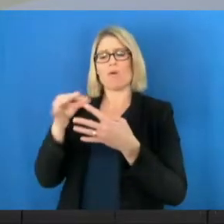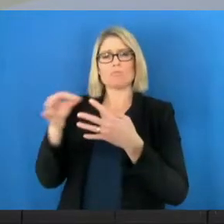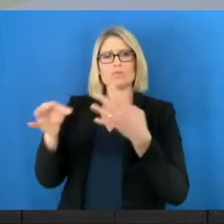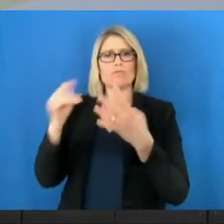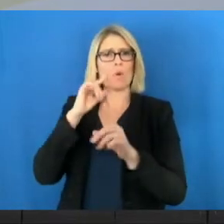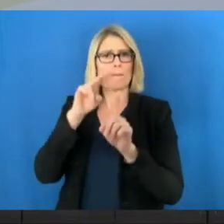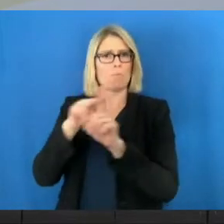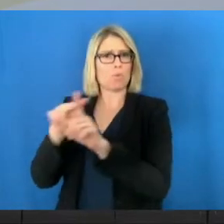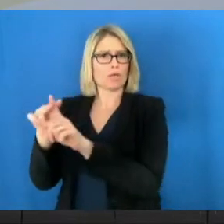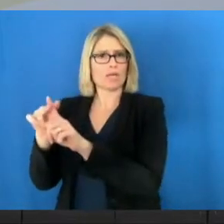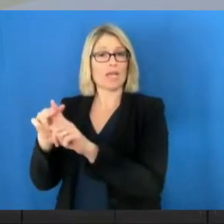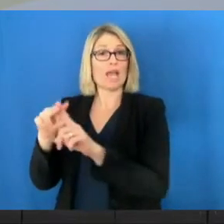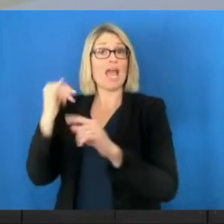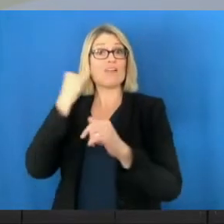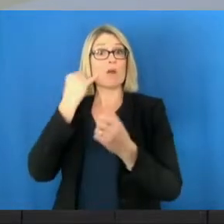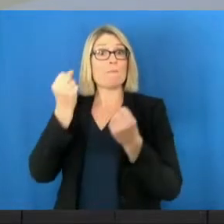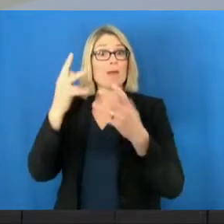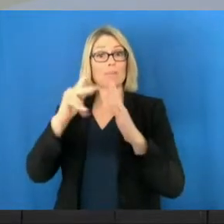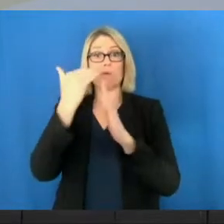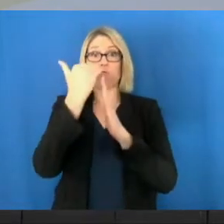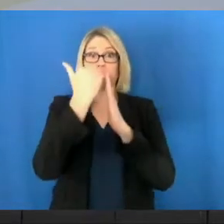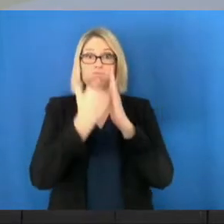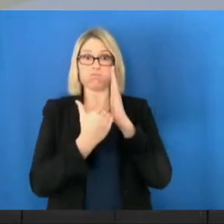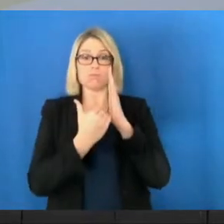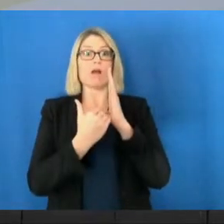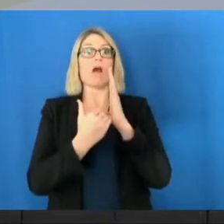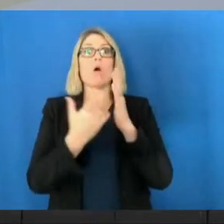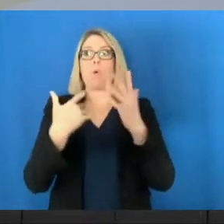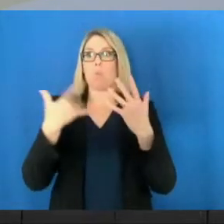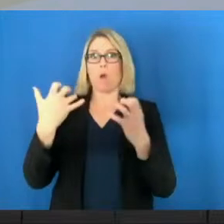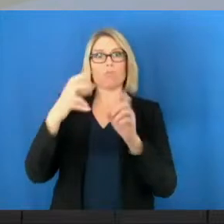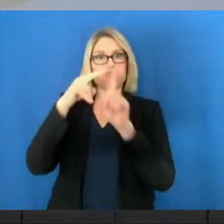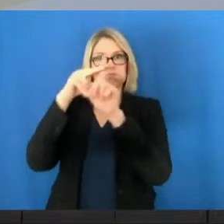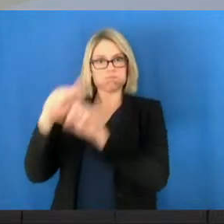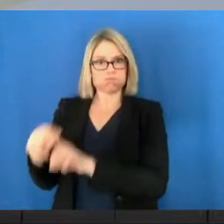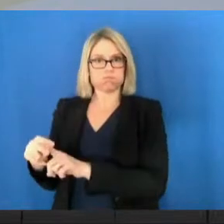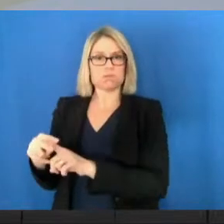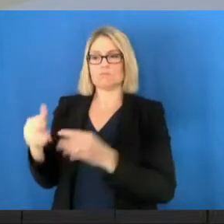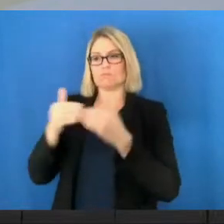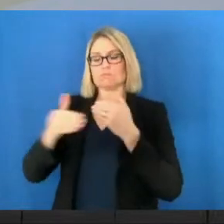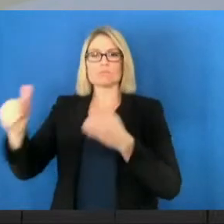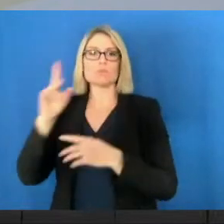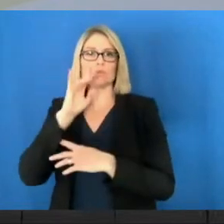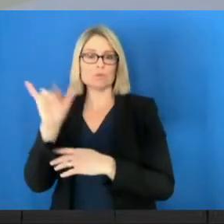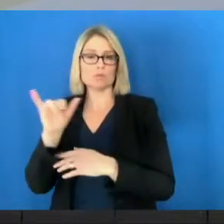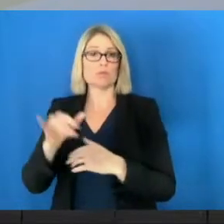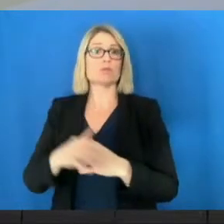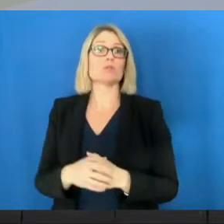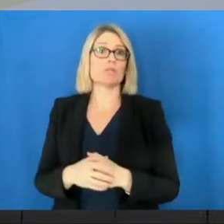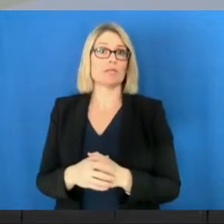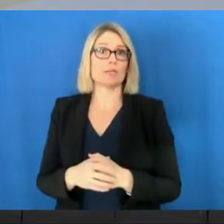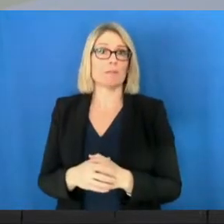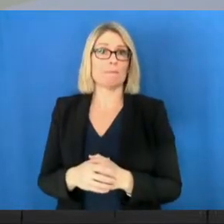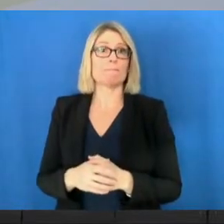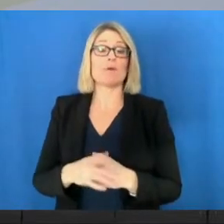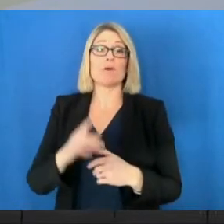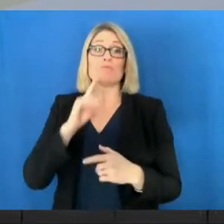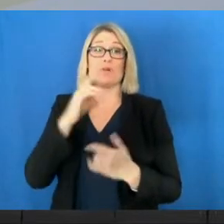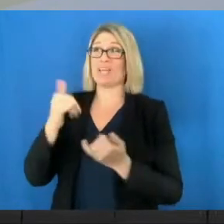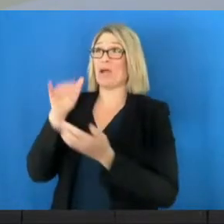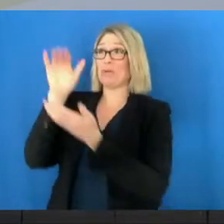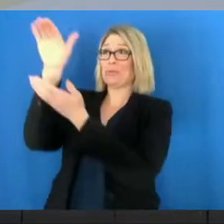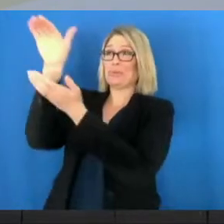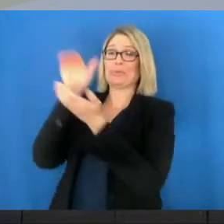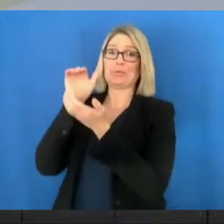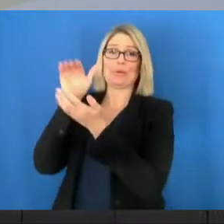into mass, even bigger mass clinics going forward. So at this point in time, we're only getting a small amount of vaccine in